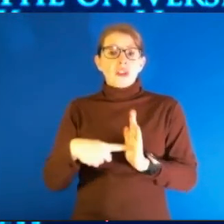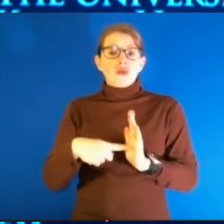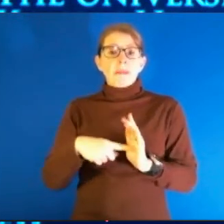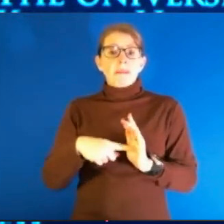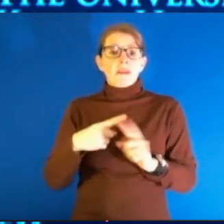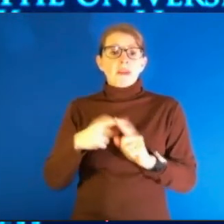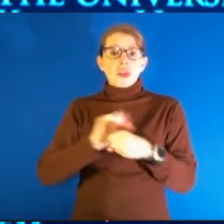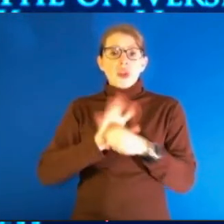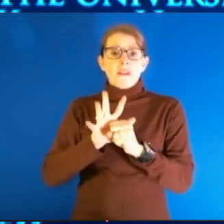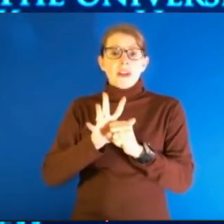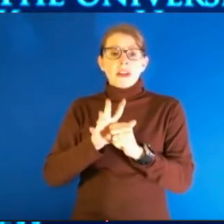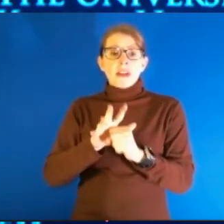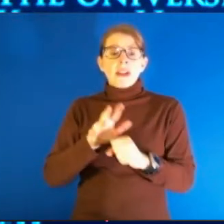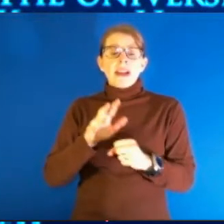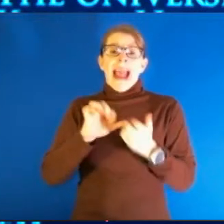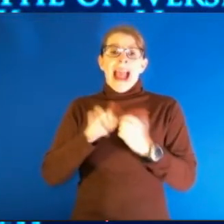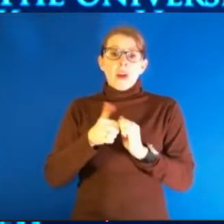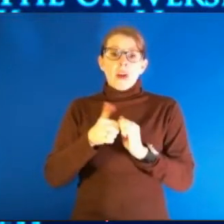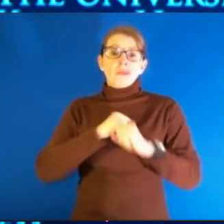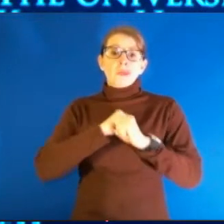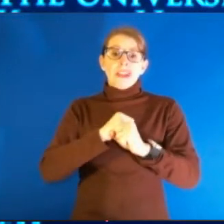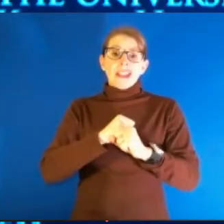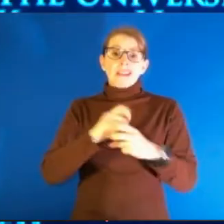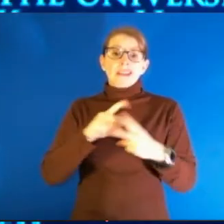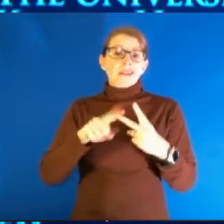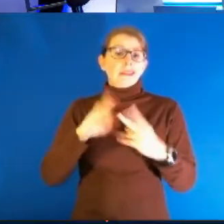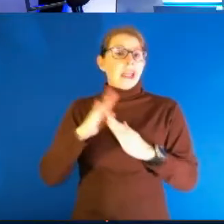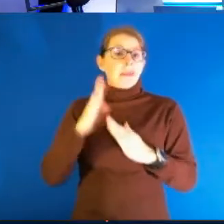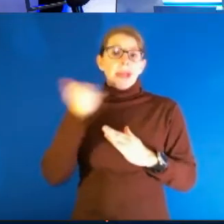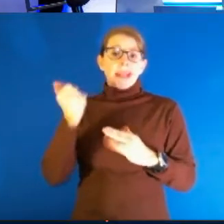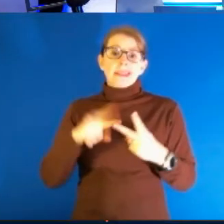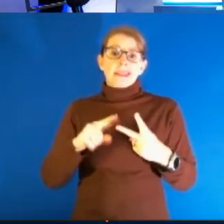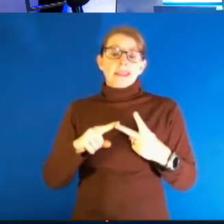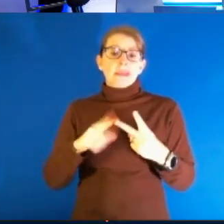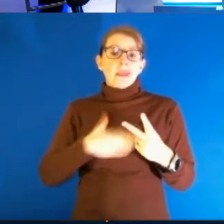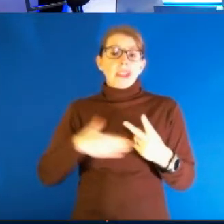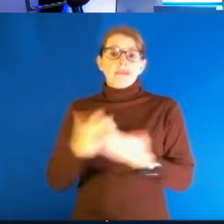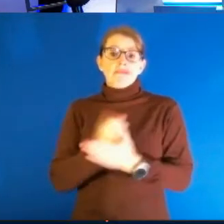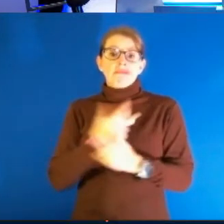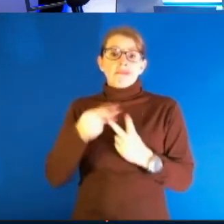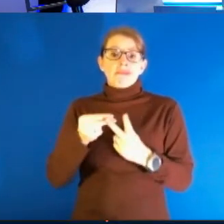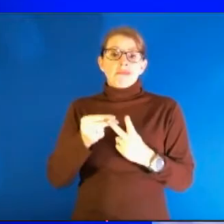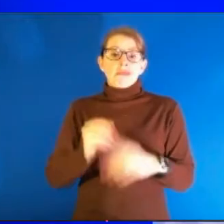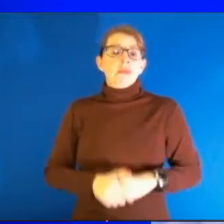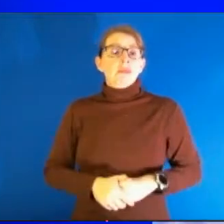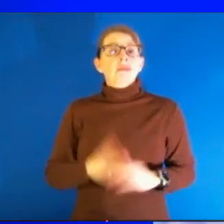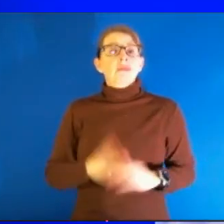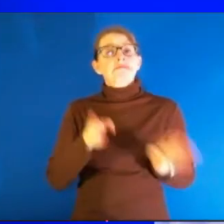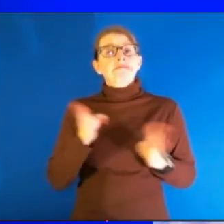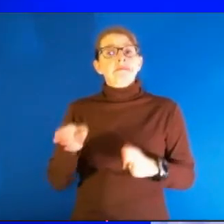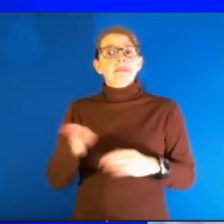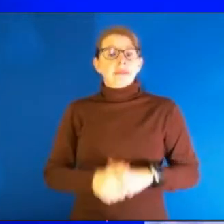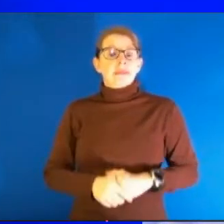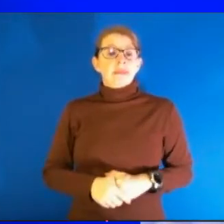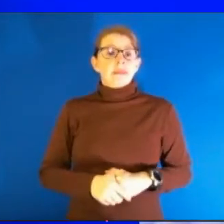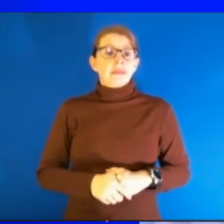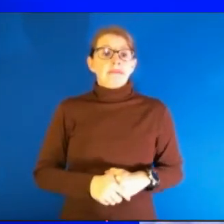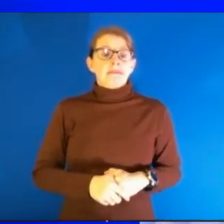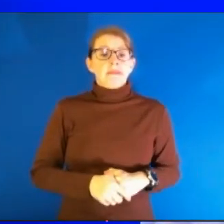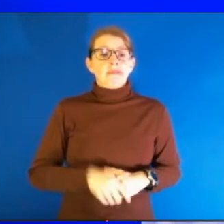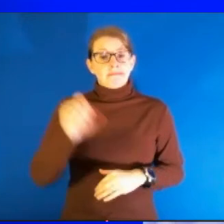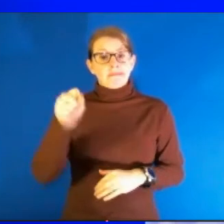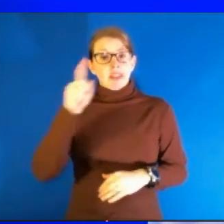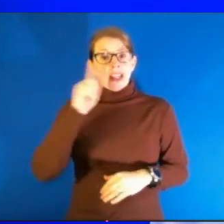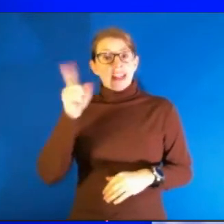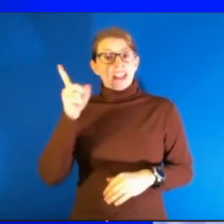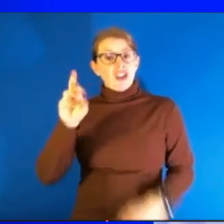areas is to prevent it, and so we encourage folks to get their vaccine. Dr. Hawkinson, final thoughts from you? Yeah, I mean, I think Dr. Stites